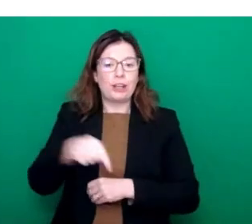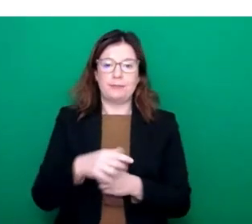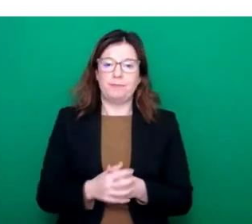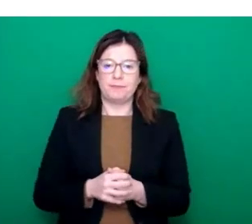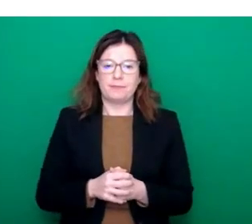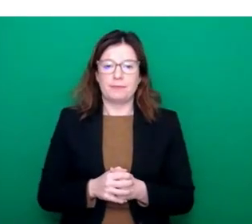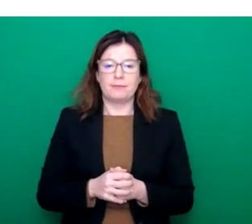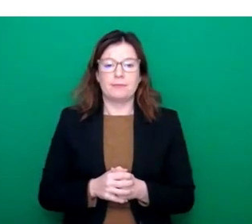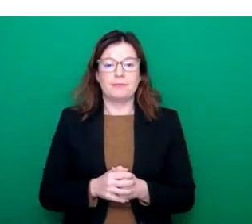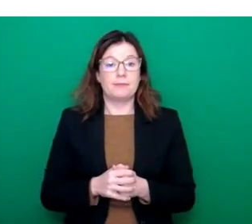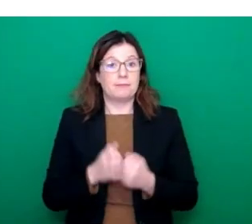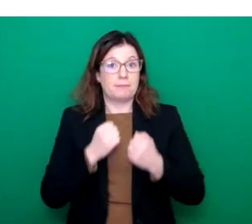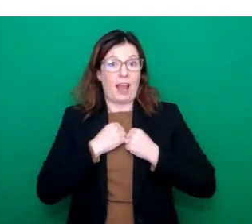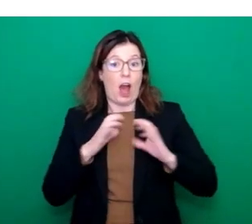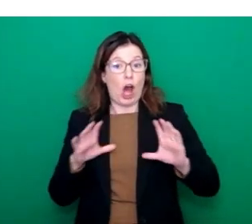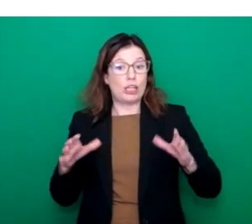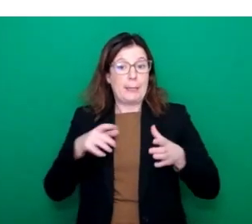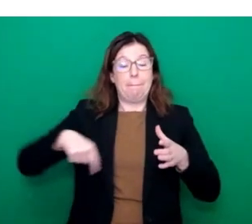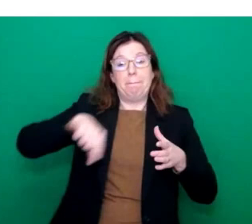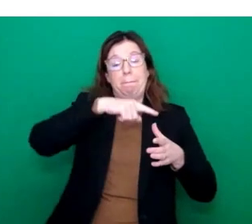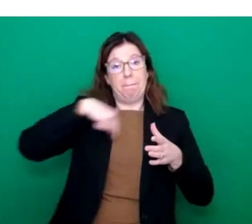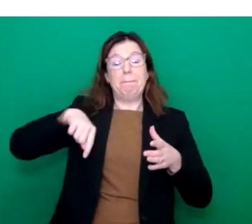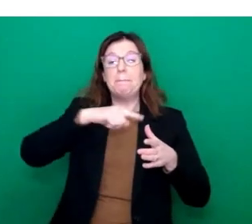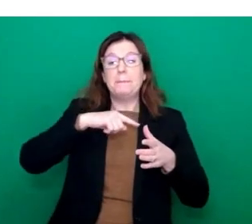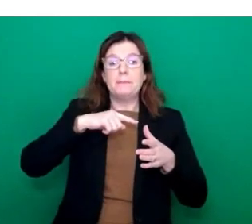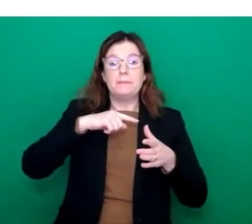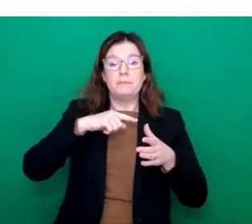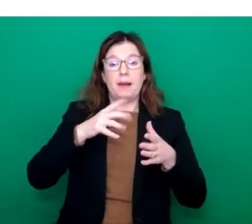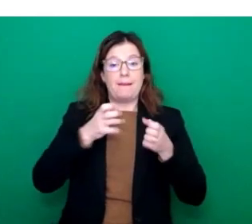our team, we're part of a